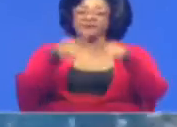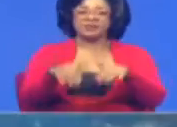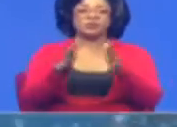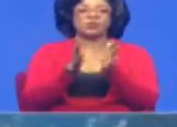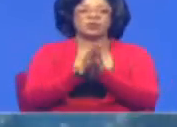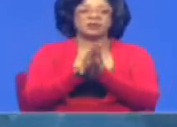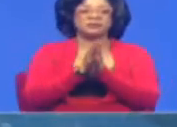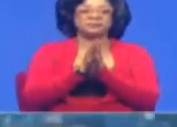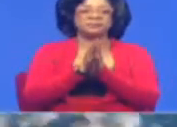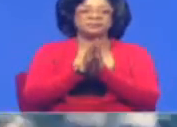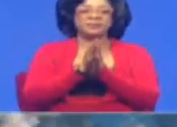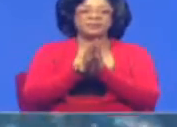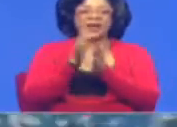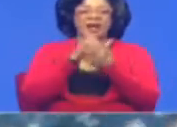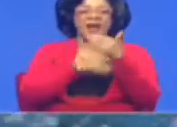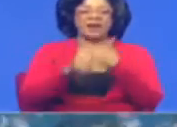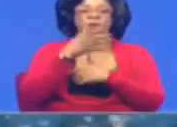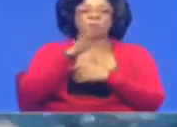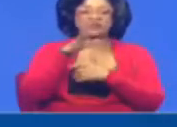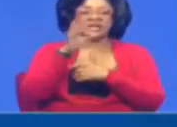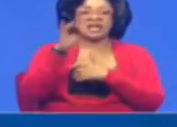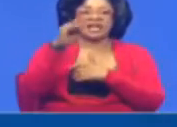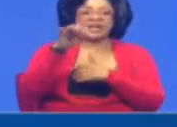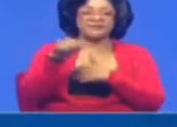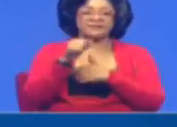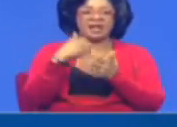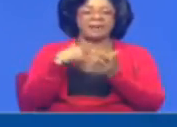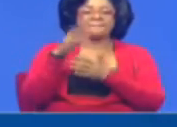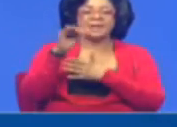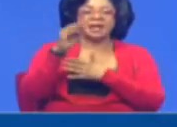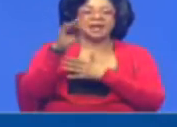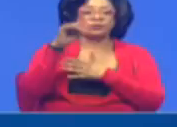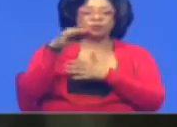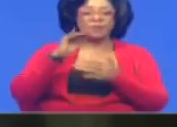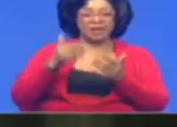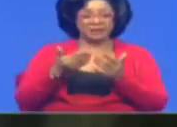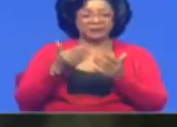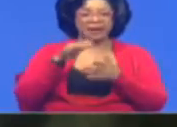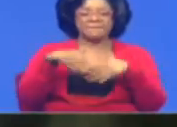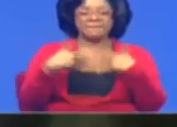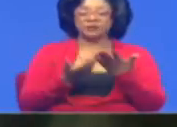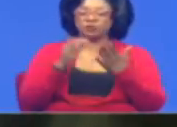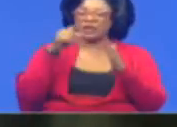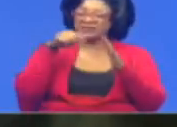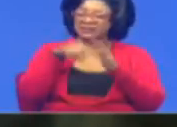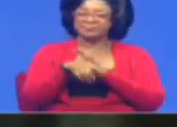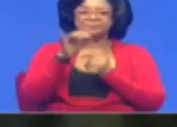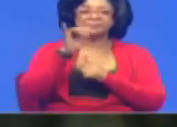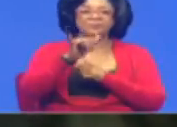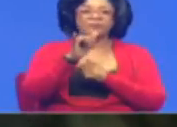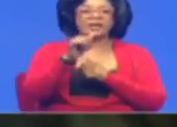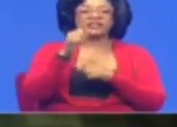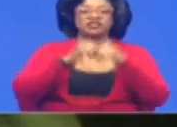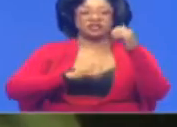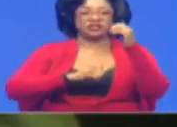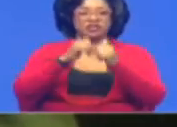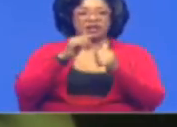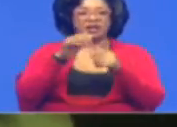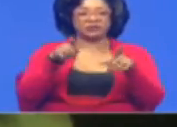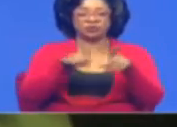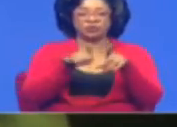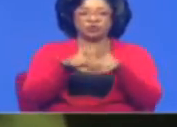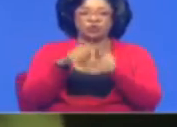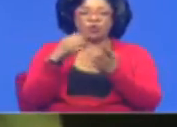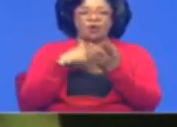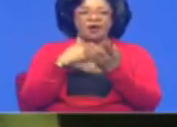artificial underwater caves and Mayan ruins is the world's deepest such structure, and that opened near